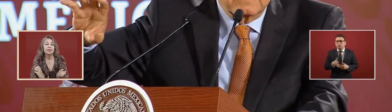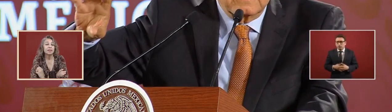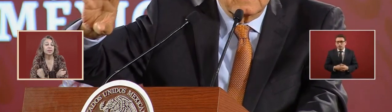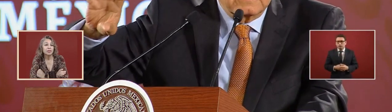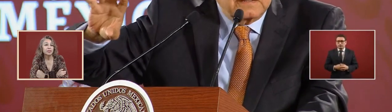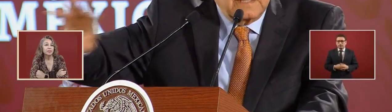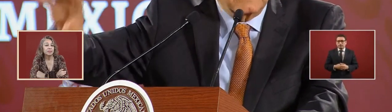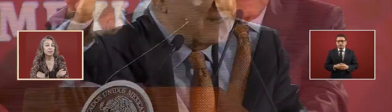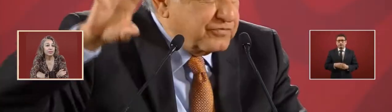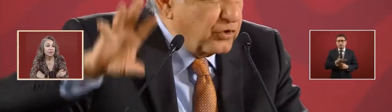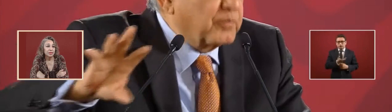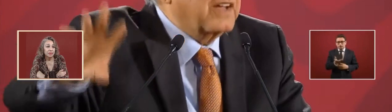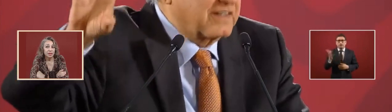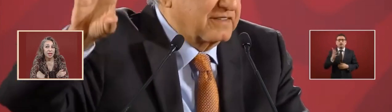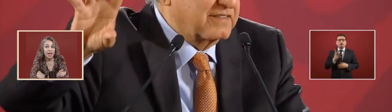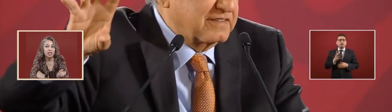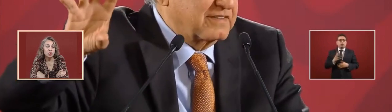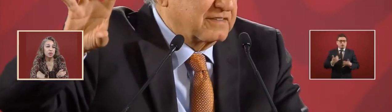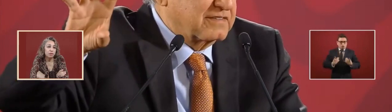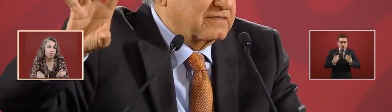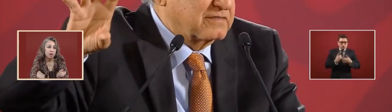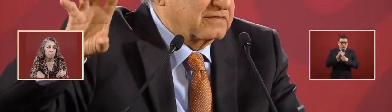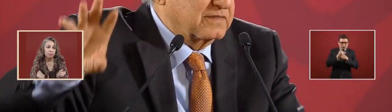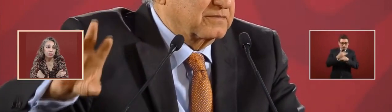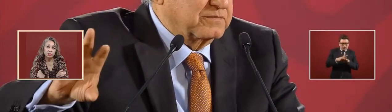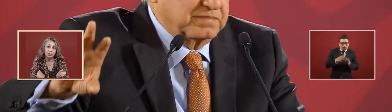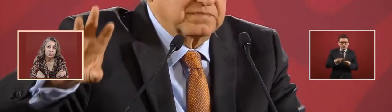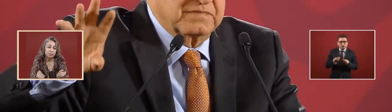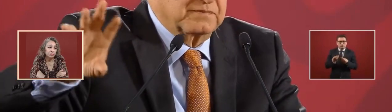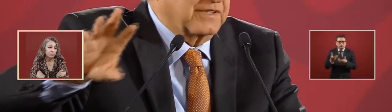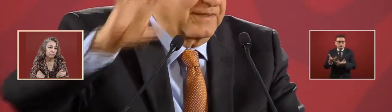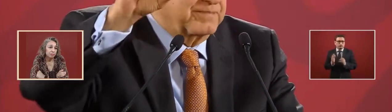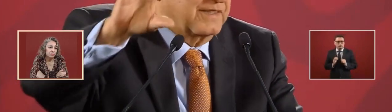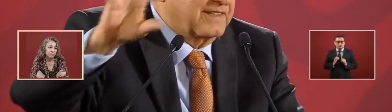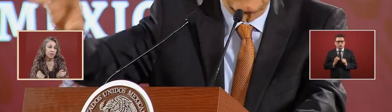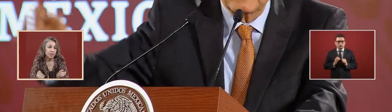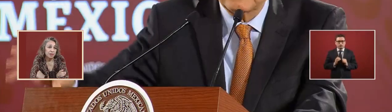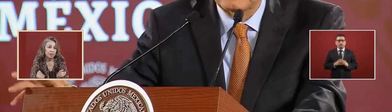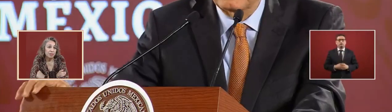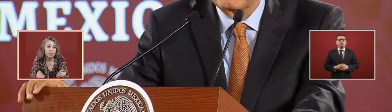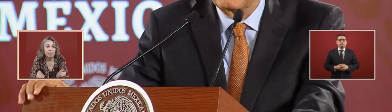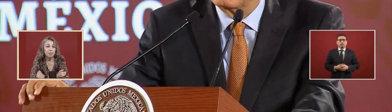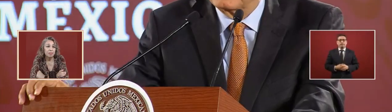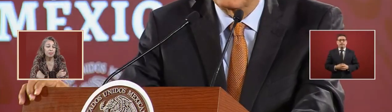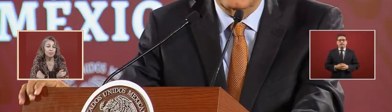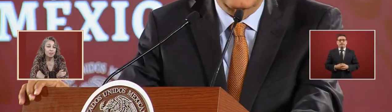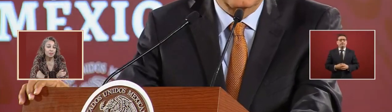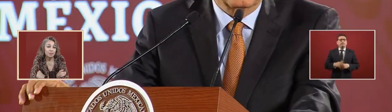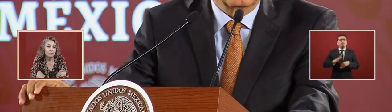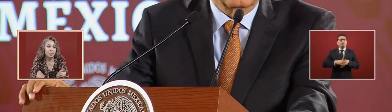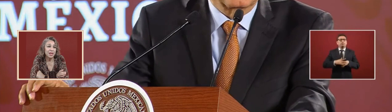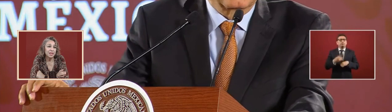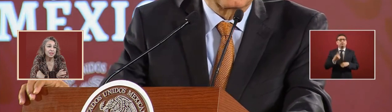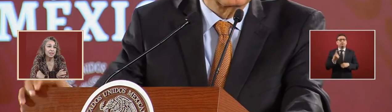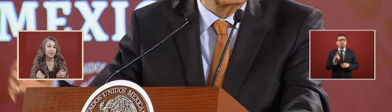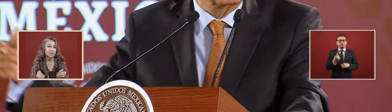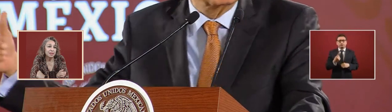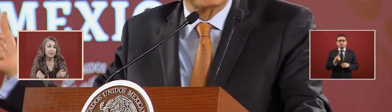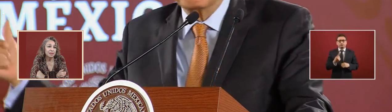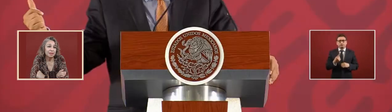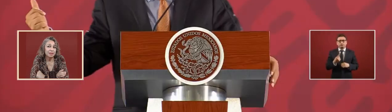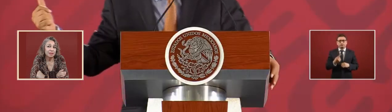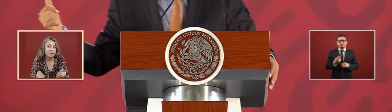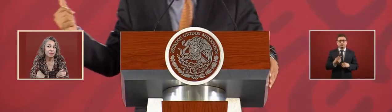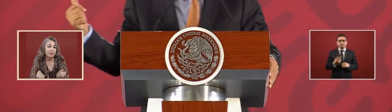orienting, diría, informar, and to inform, porque, el hecho de, because